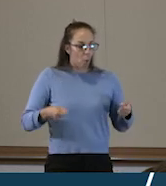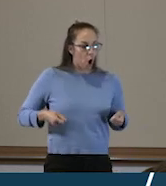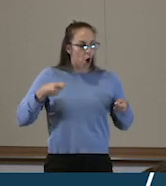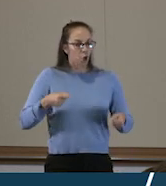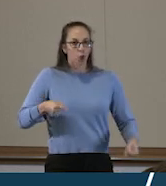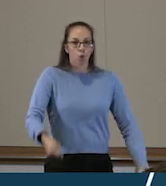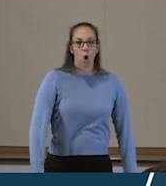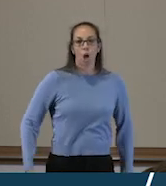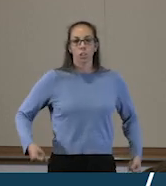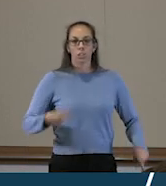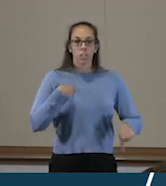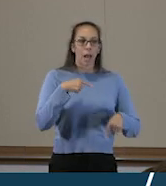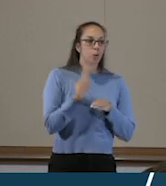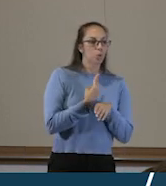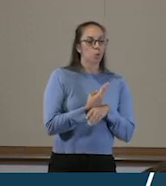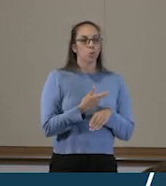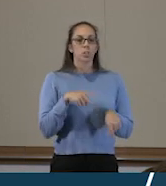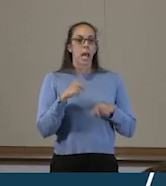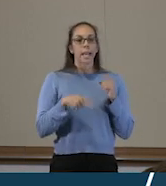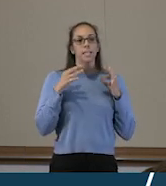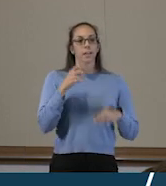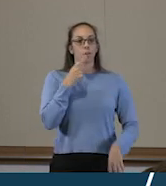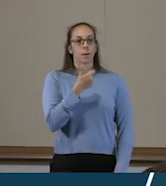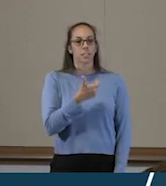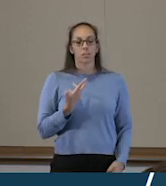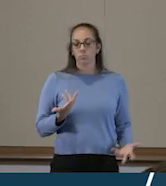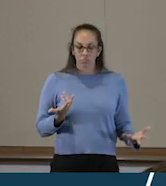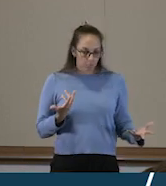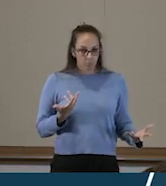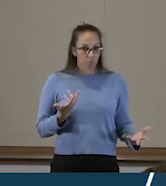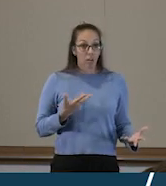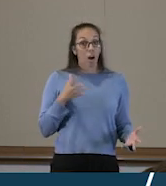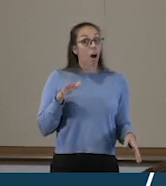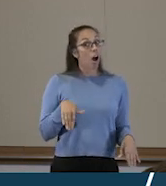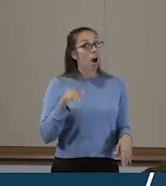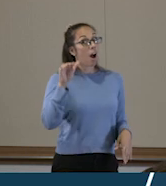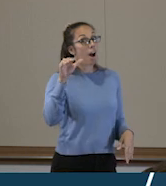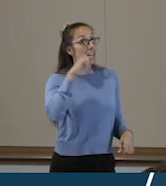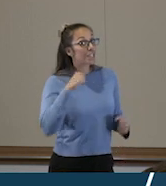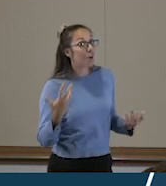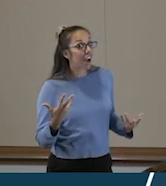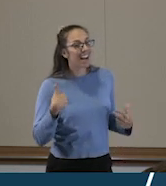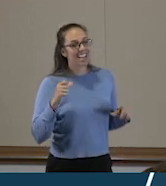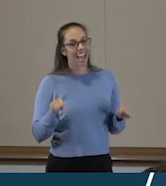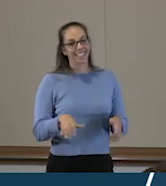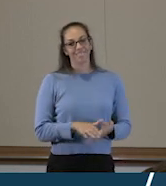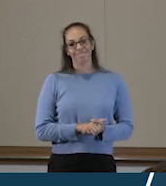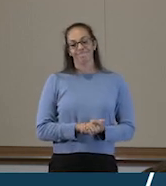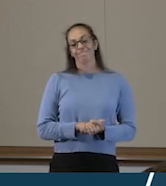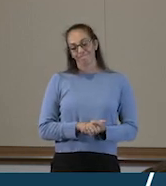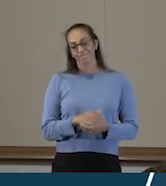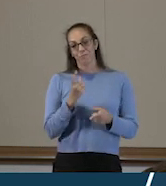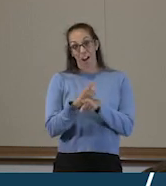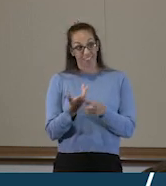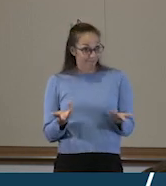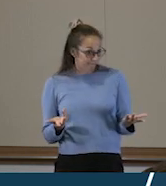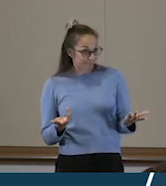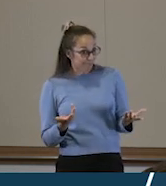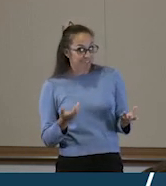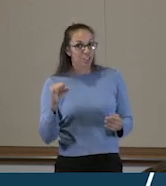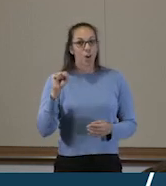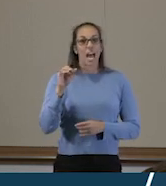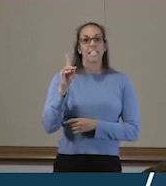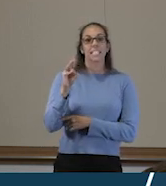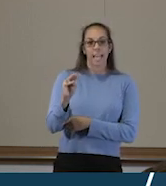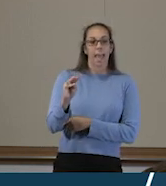crutches, that I cannot make my own decisions. Spoiler alert, I can. Right? So SDM is